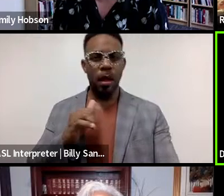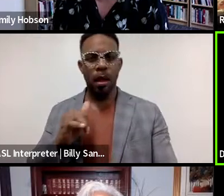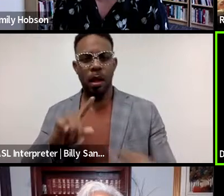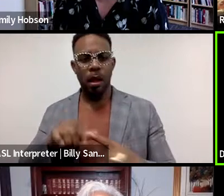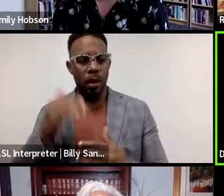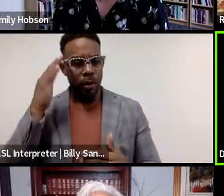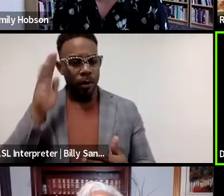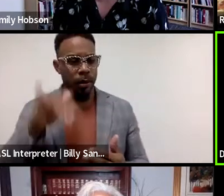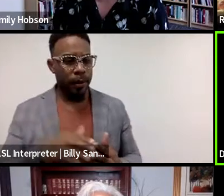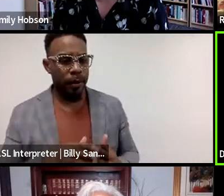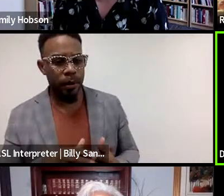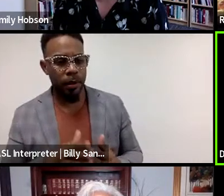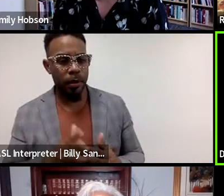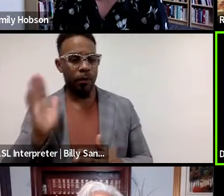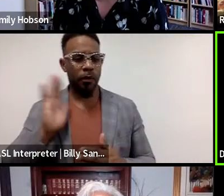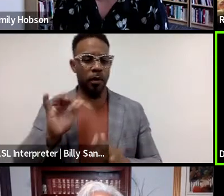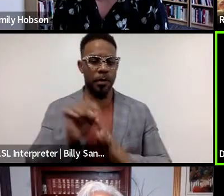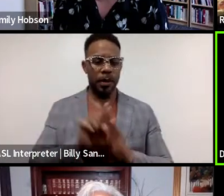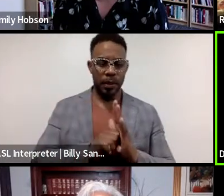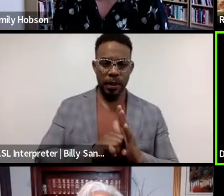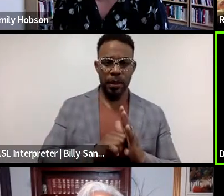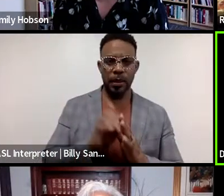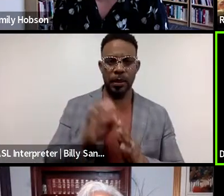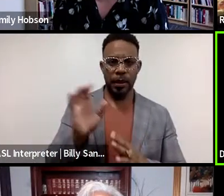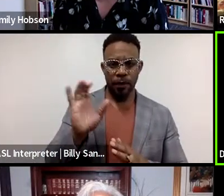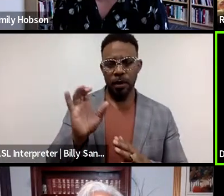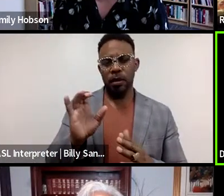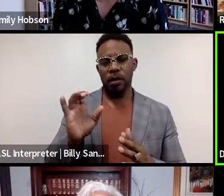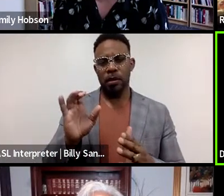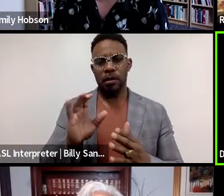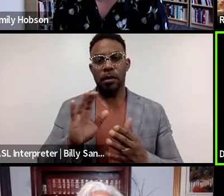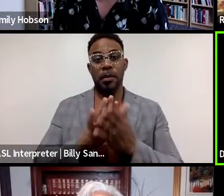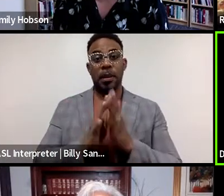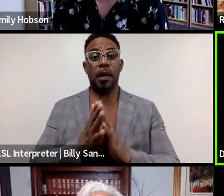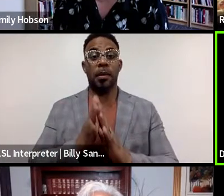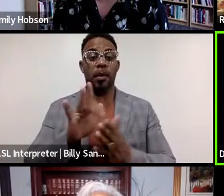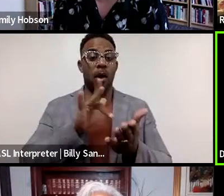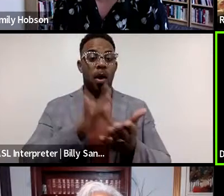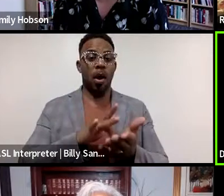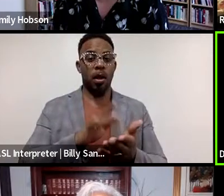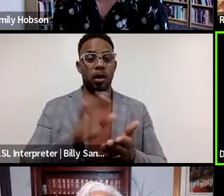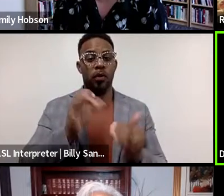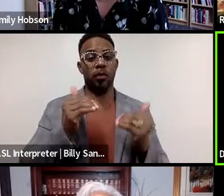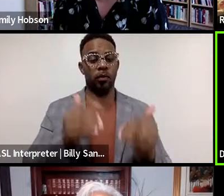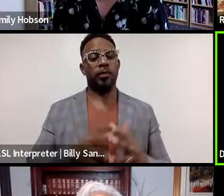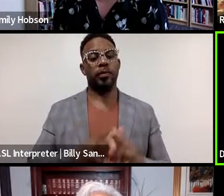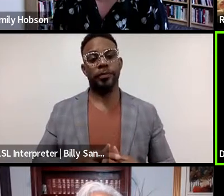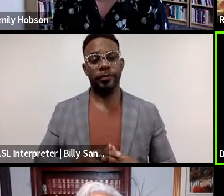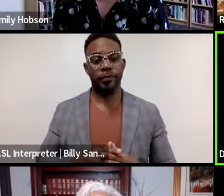know, the former states of the Confederacy became the heart of the conservative movement.